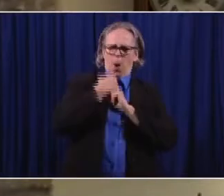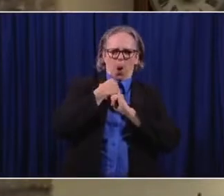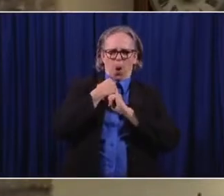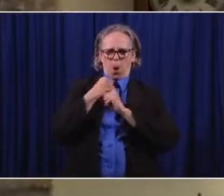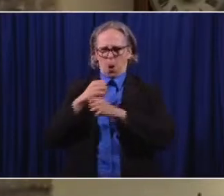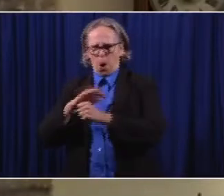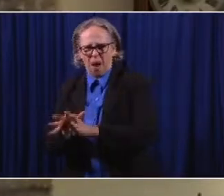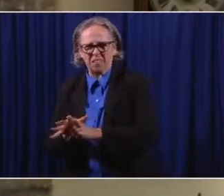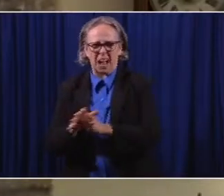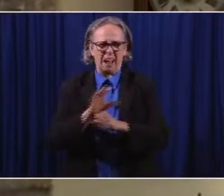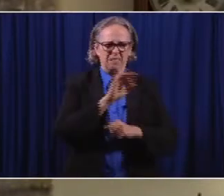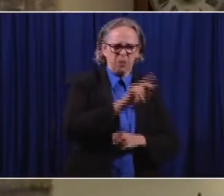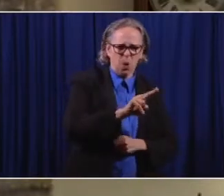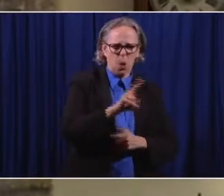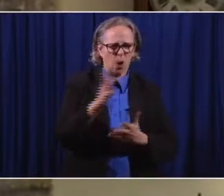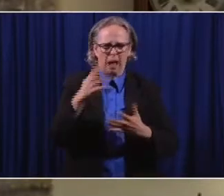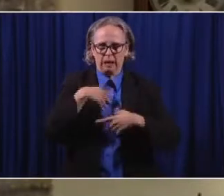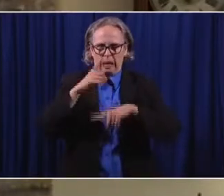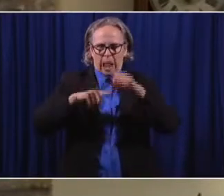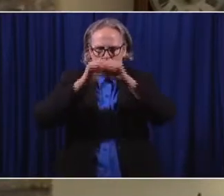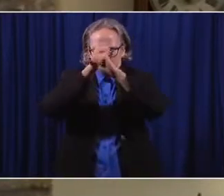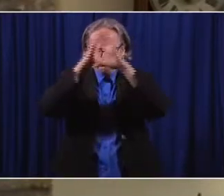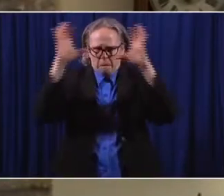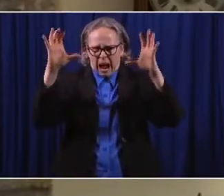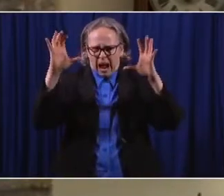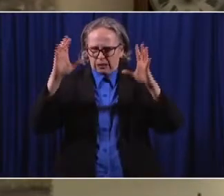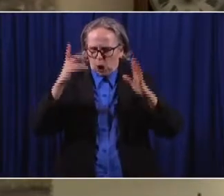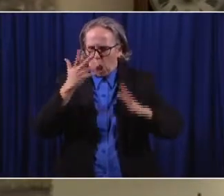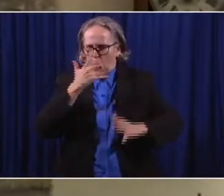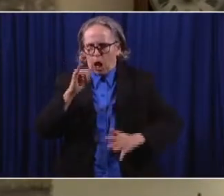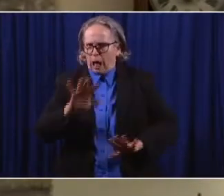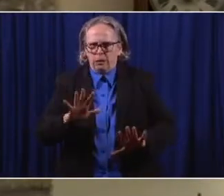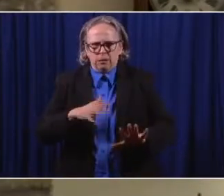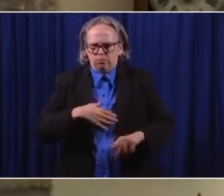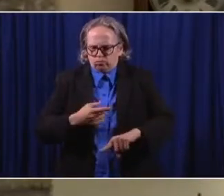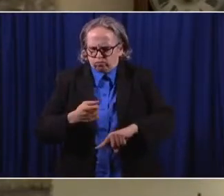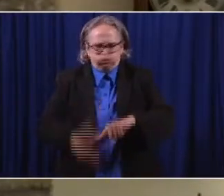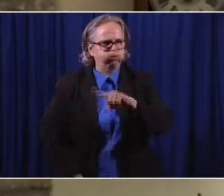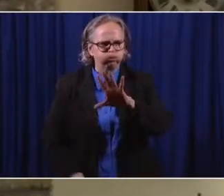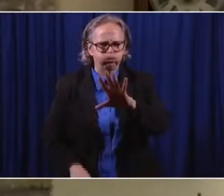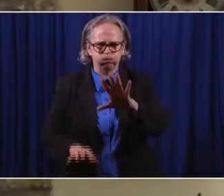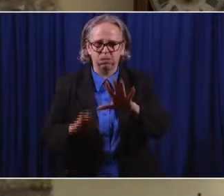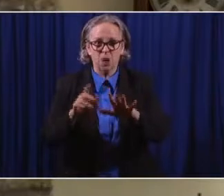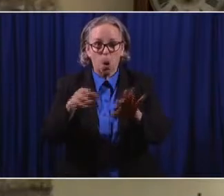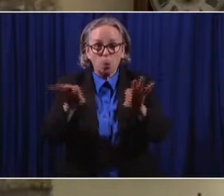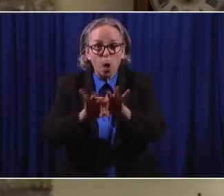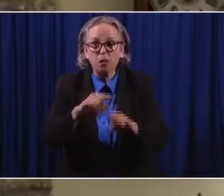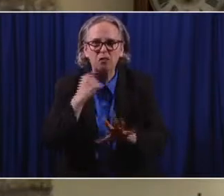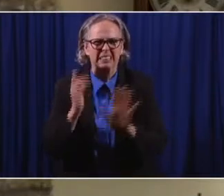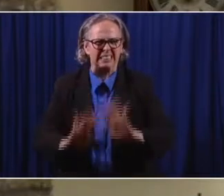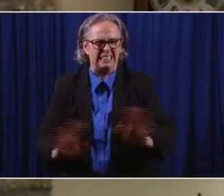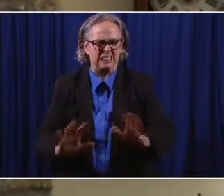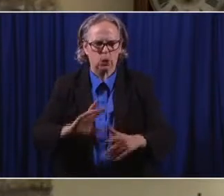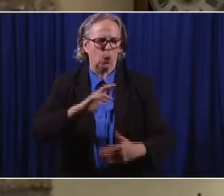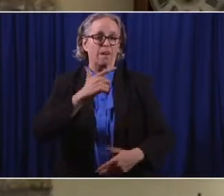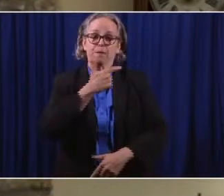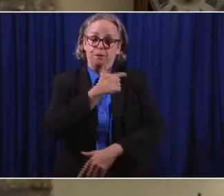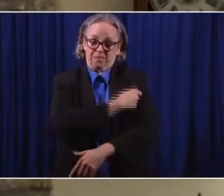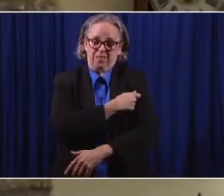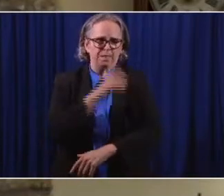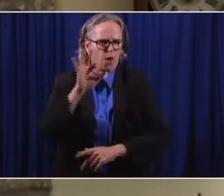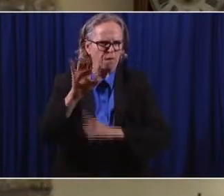we certainly don't want to roll the dice on that. So get the flu shot. Flu shot, cuts down your chance